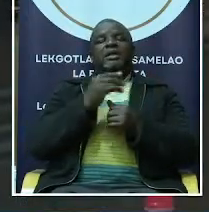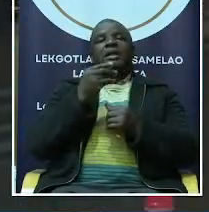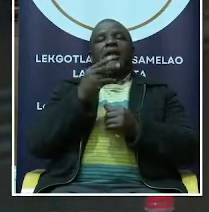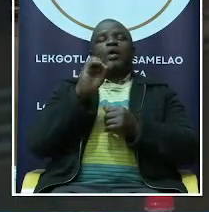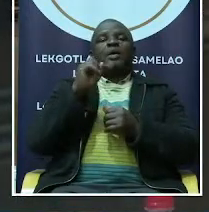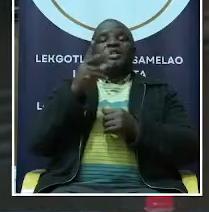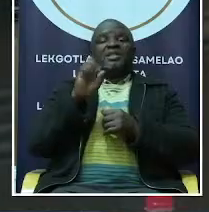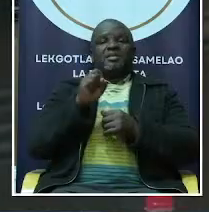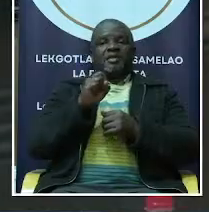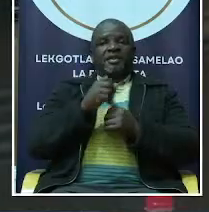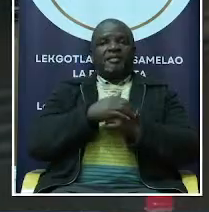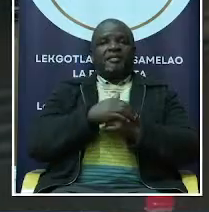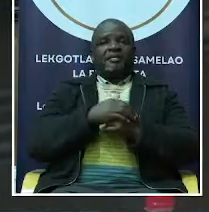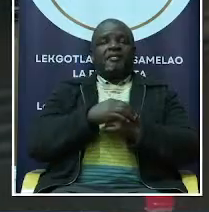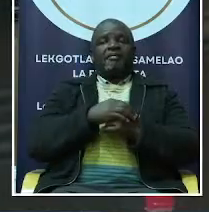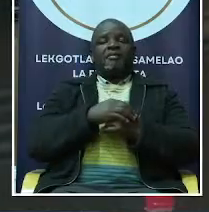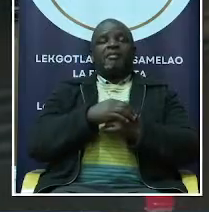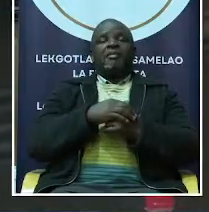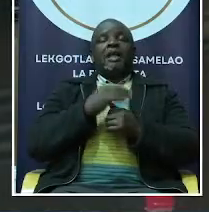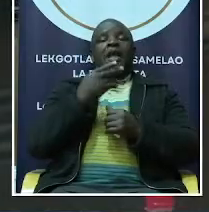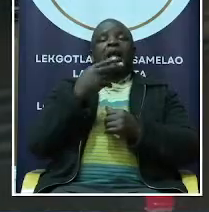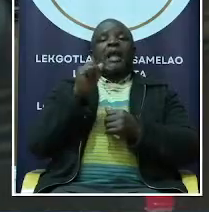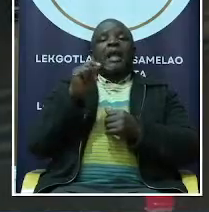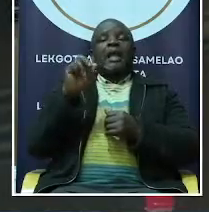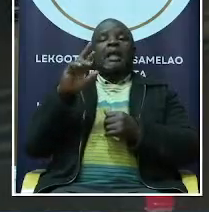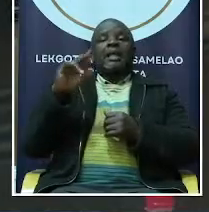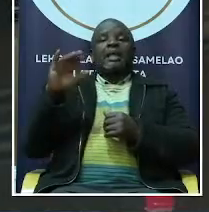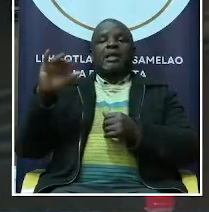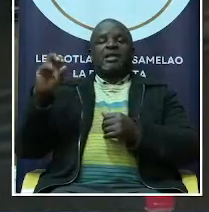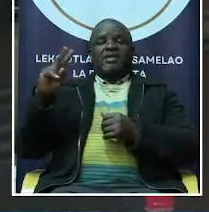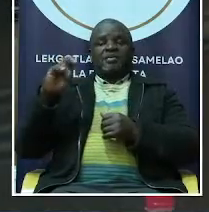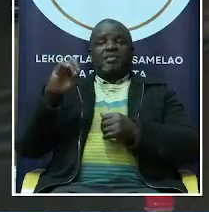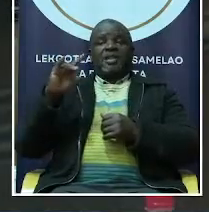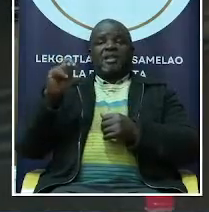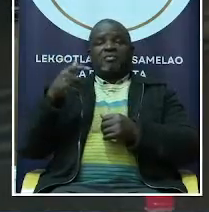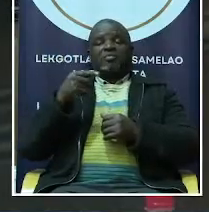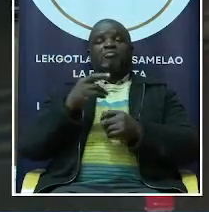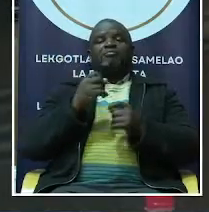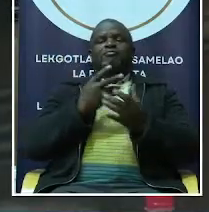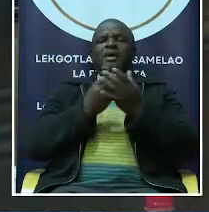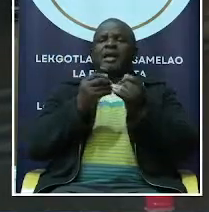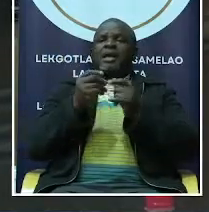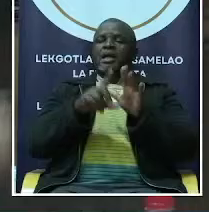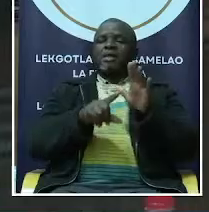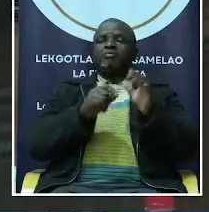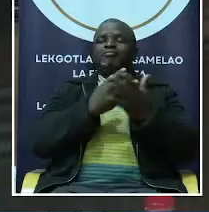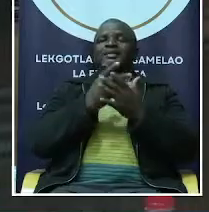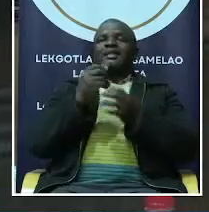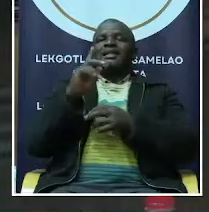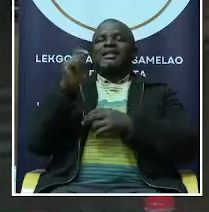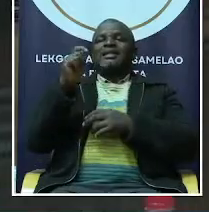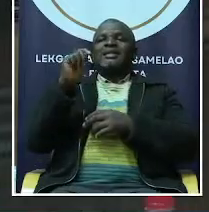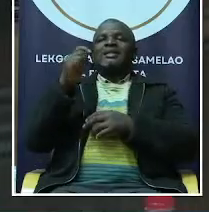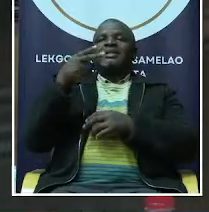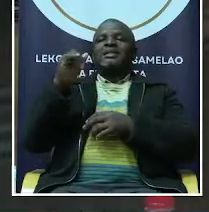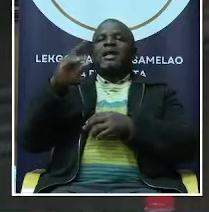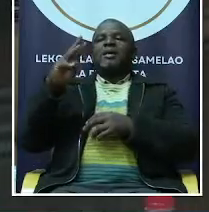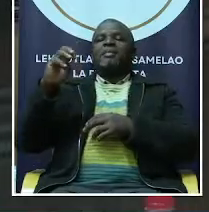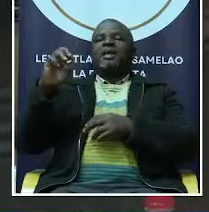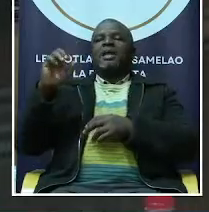Harrismith. And in Harrismith, in a township called Tsiame, there